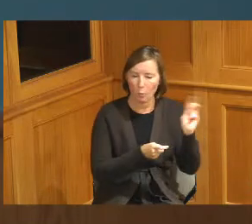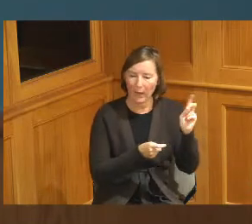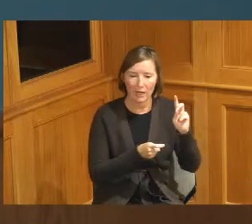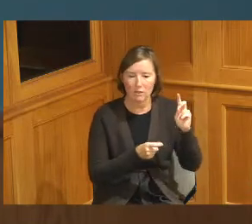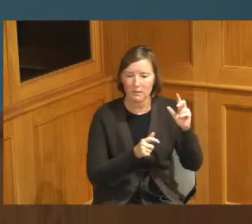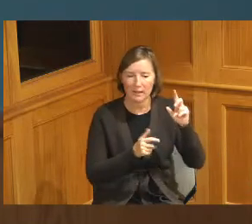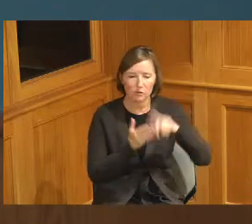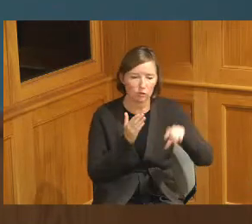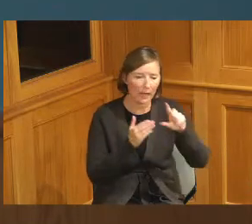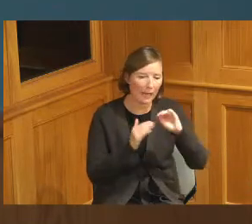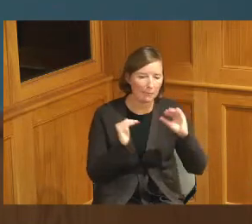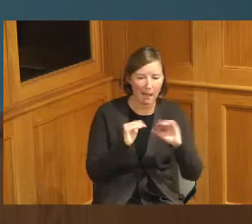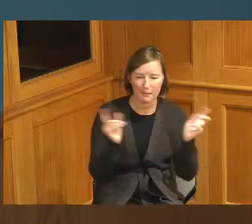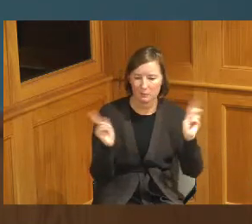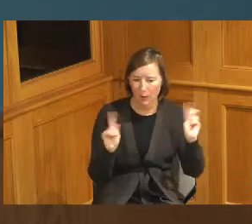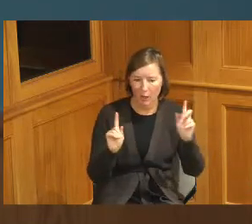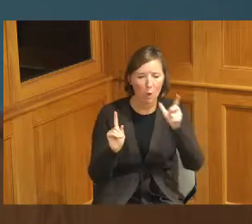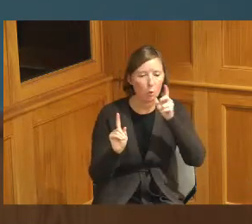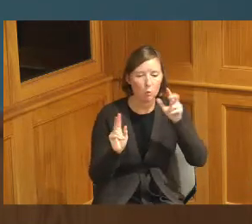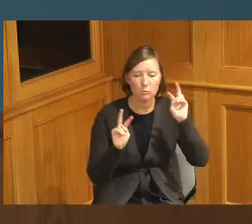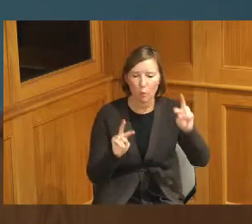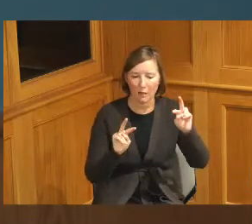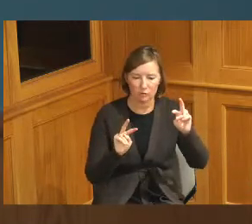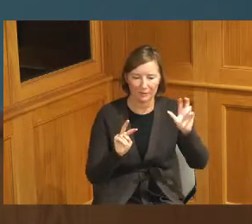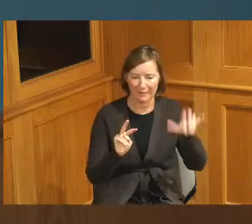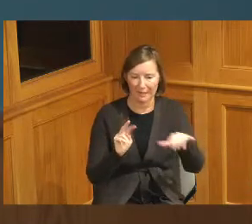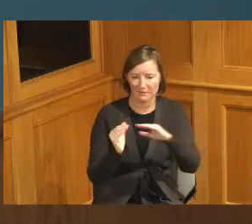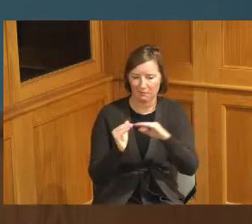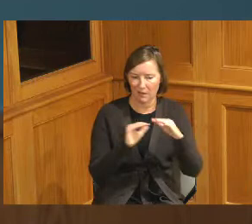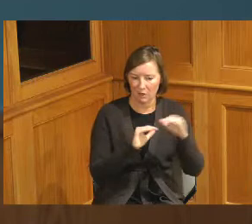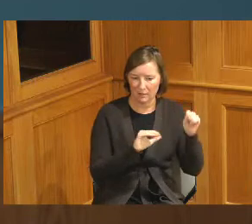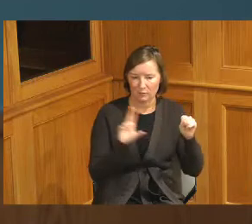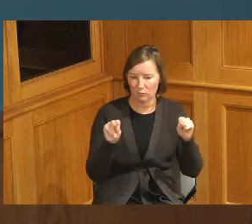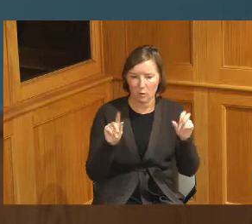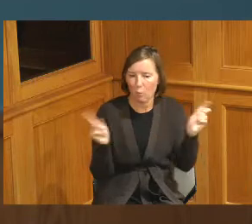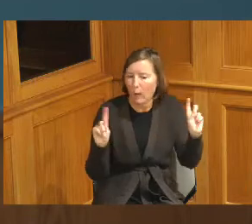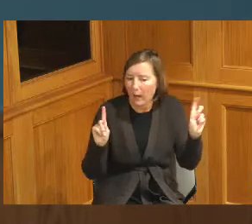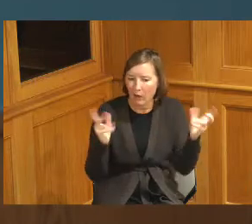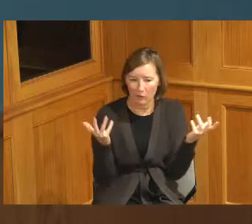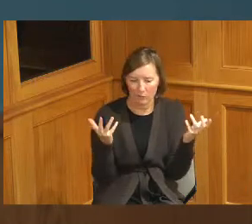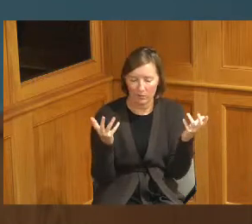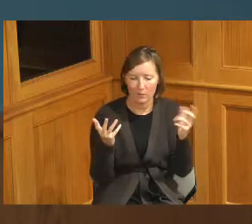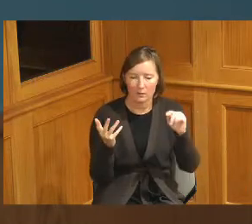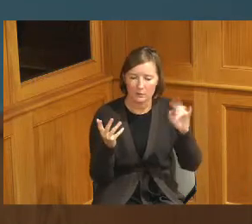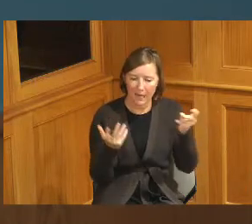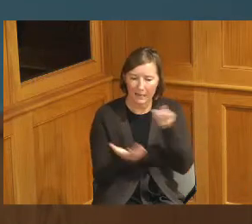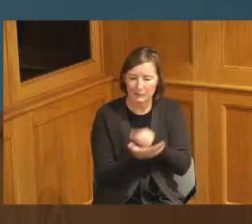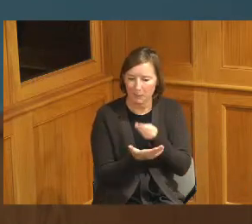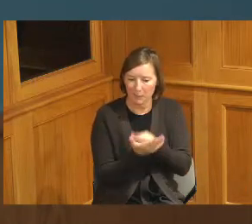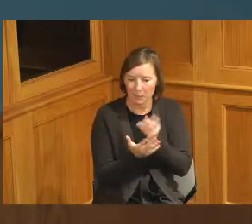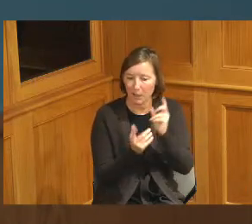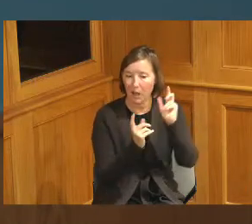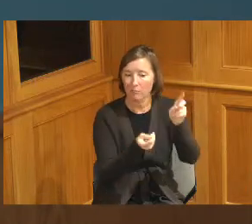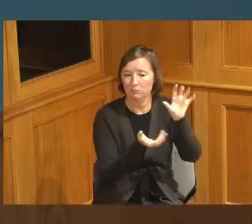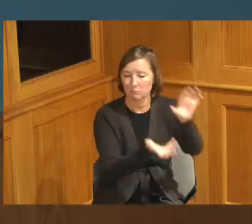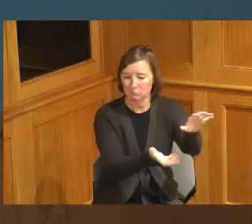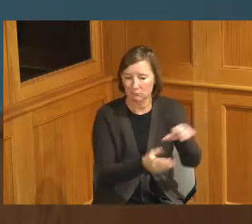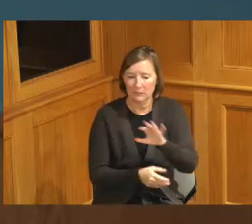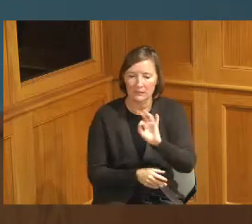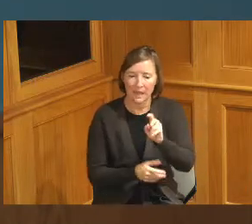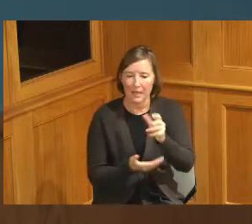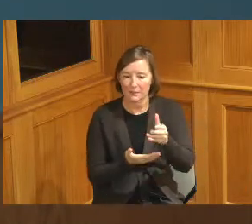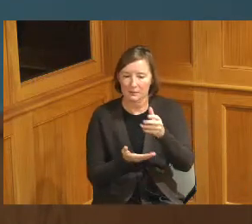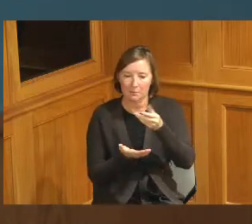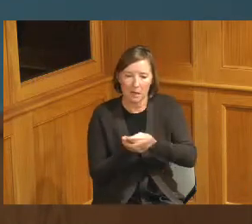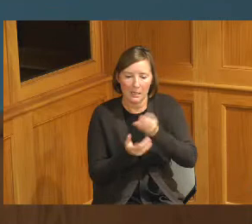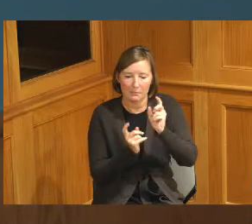Who's checking? Who's the check and balances on this? We taxpayer money to give them the operations, taxpayer money